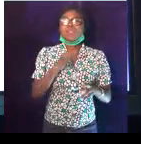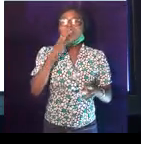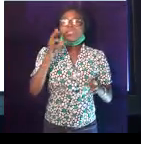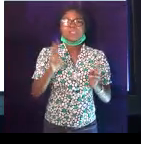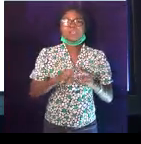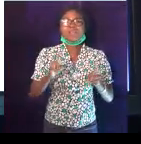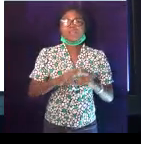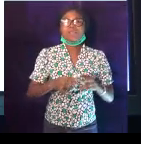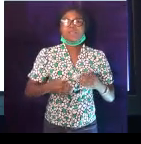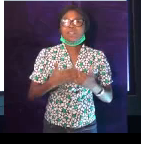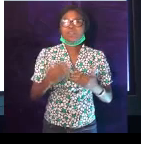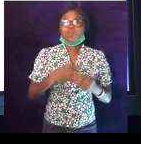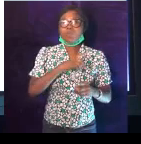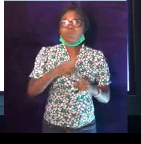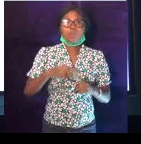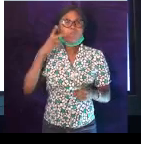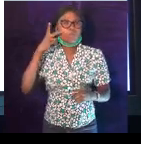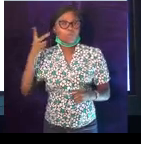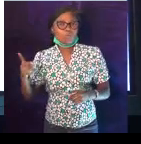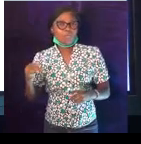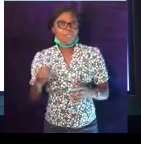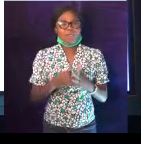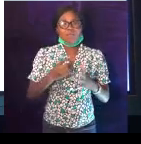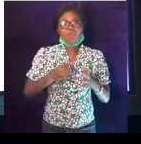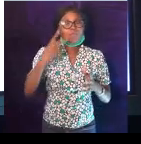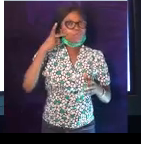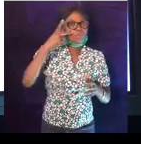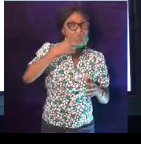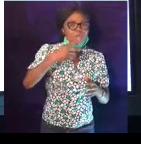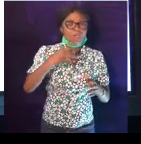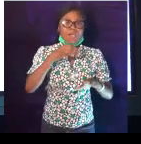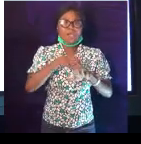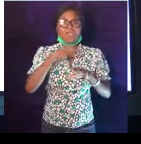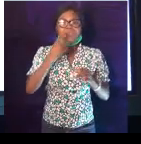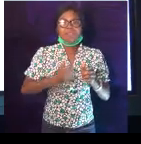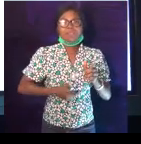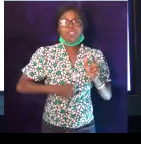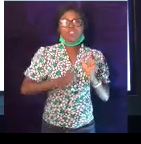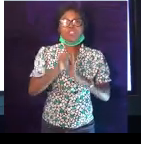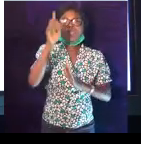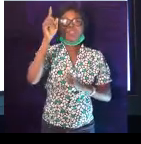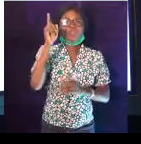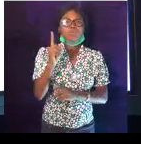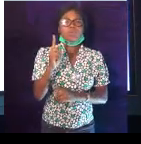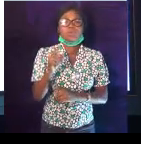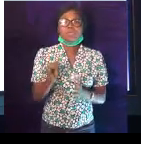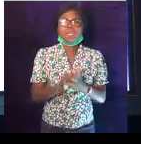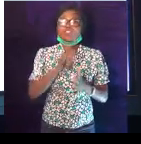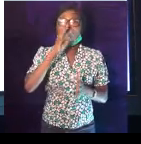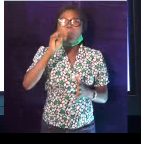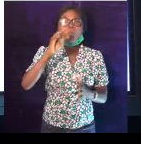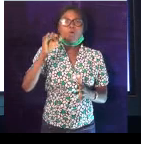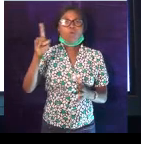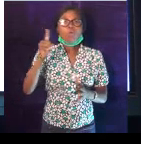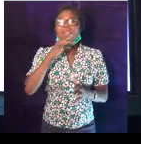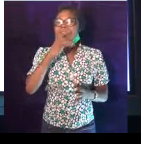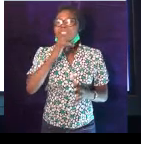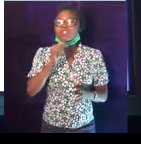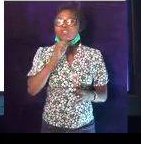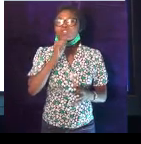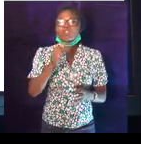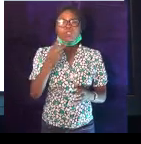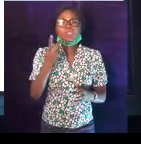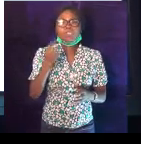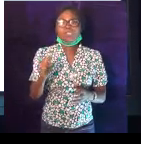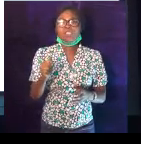it's very easy. When you look at a bar graph, just look for the tallest triangle, a rectangle, and that's your mode. Beware. The mode